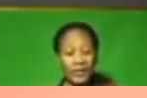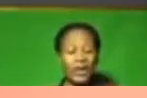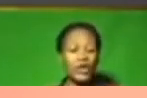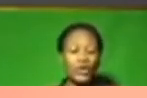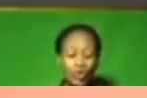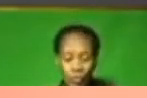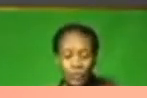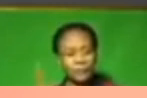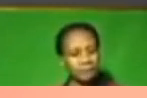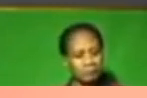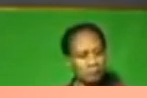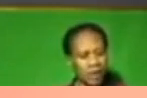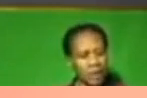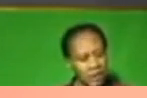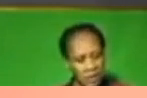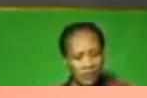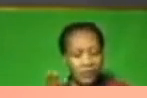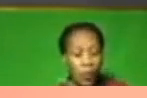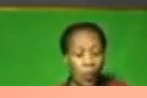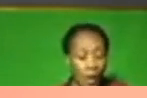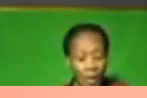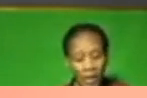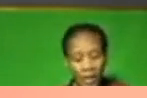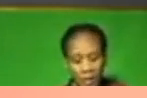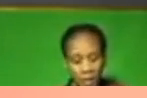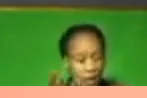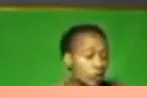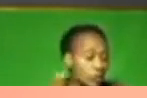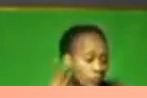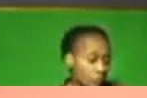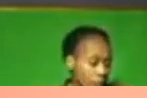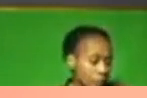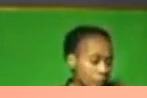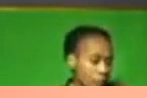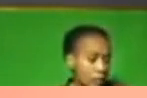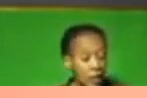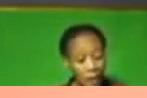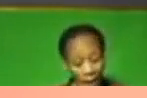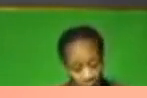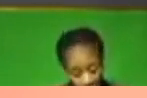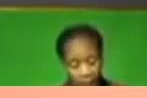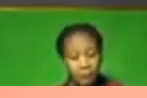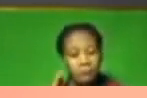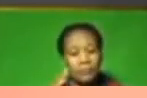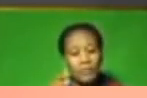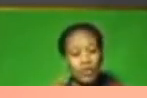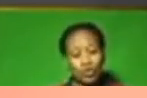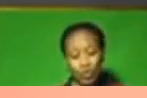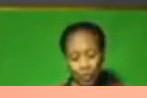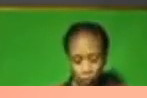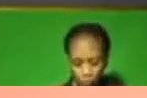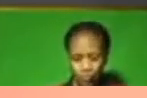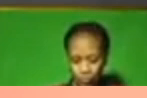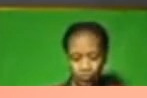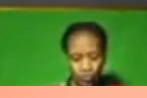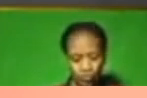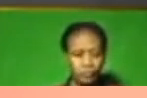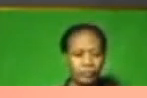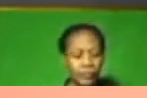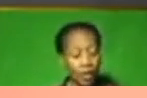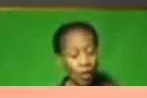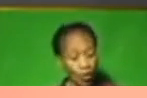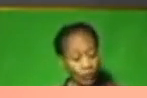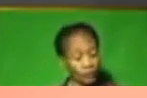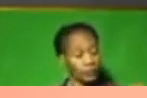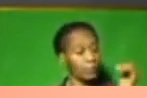and providing work experience and demand-led training for young people. The Presidency has been